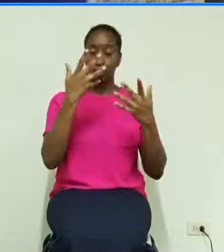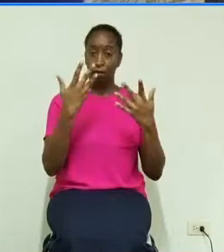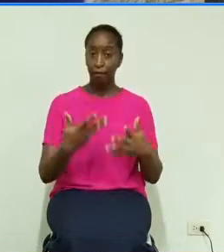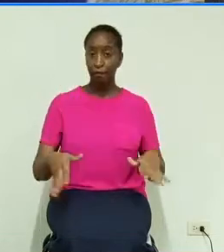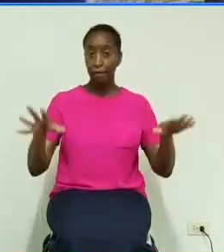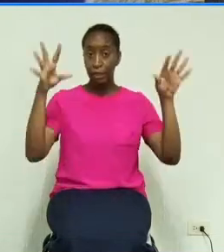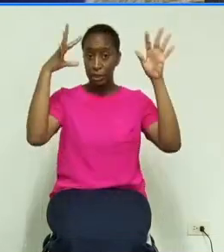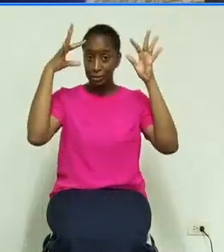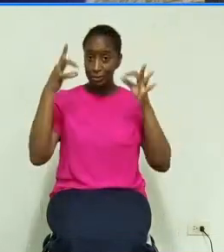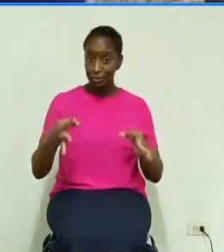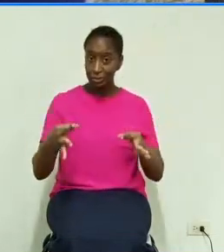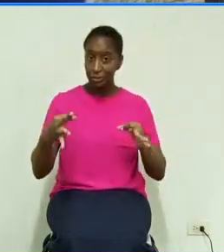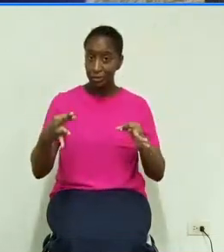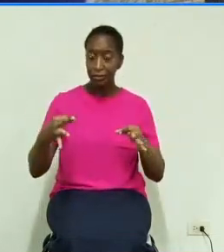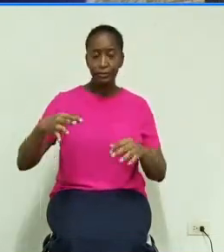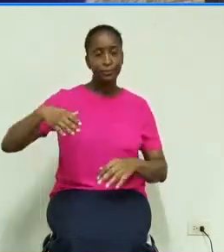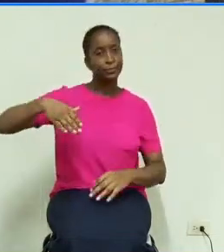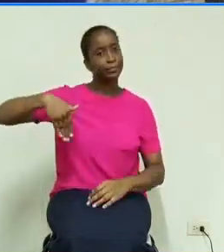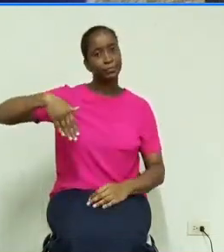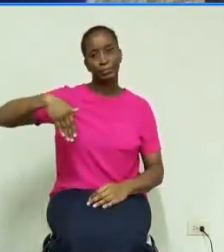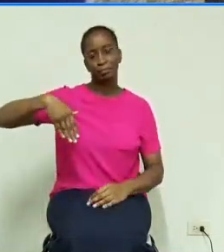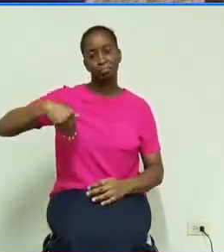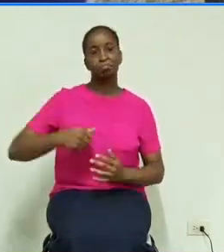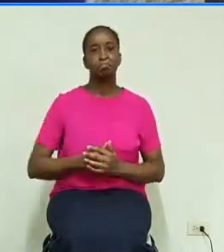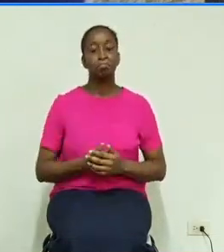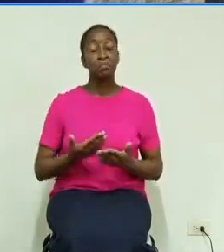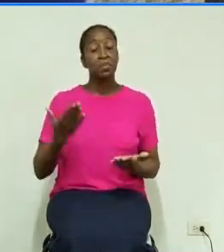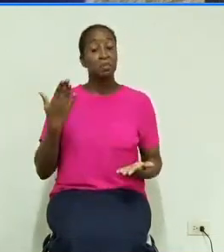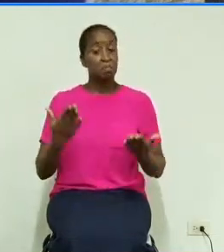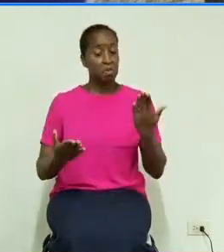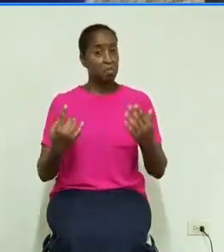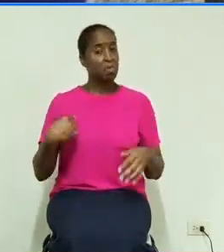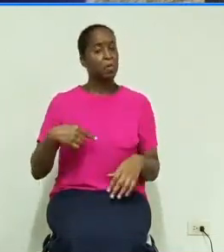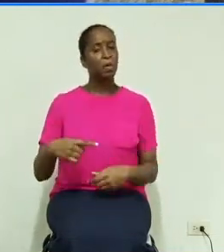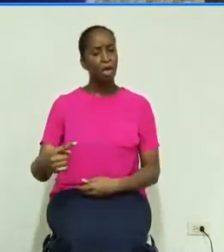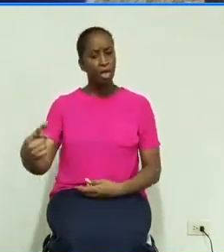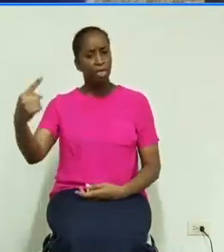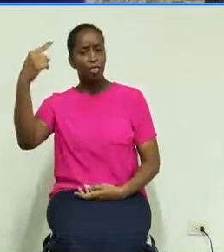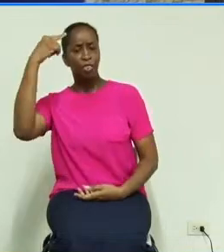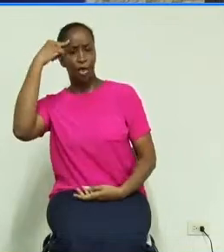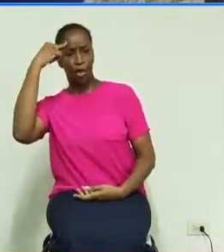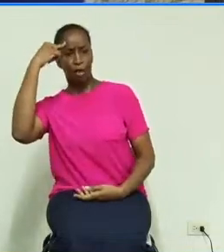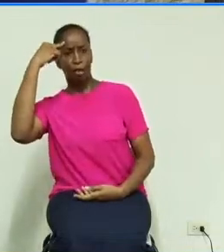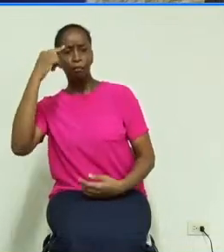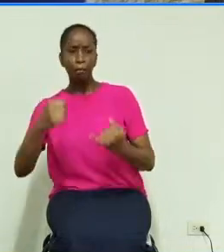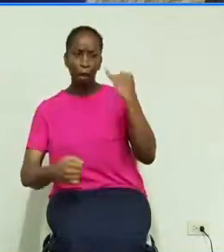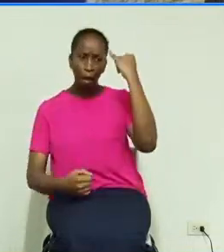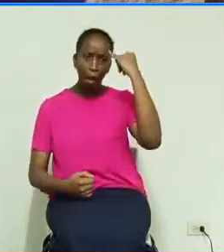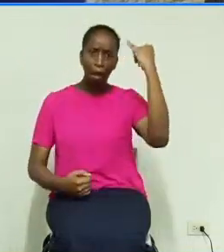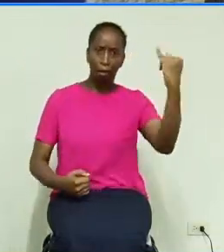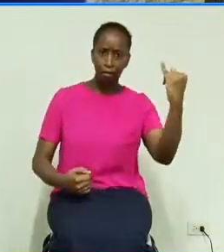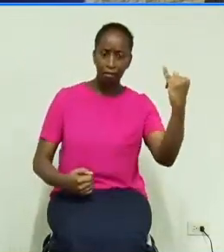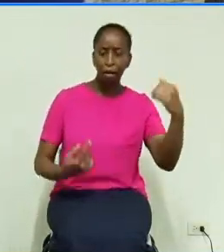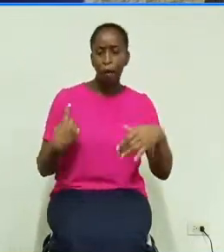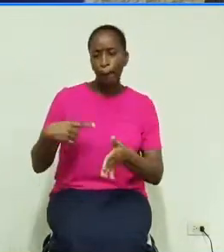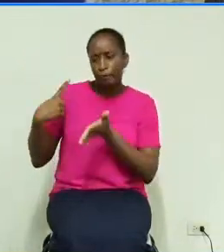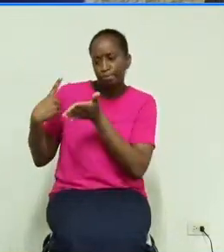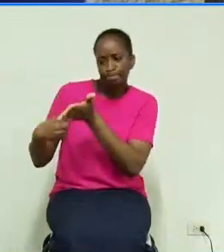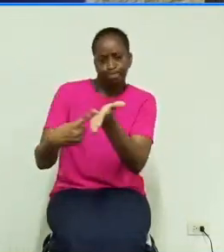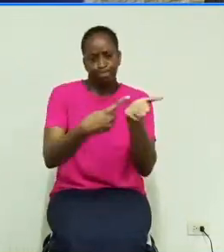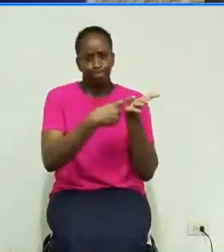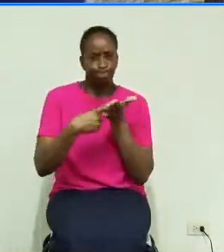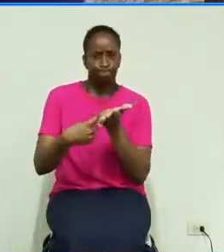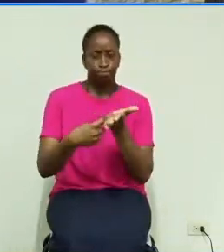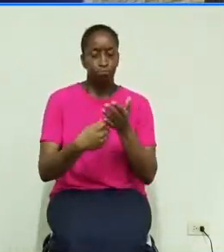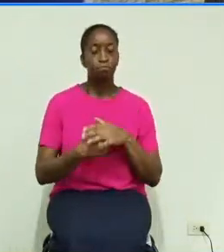strong views and we do have vigorous discussion, but we are not yet at the stage where we have started to deliberate because